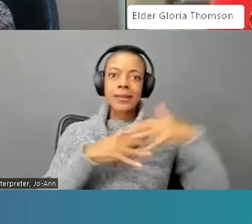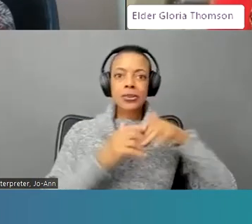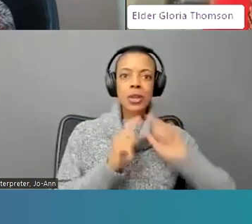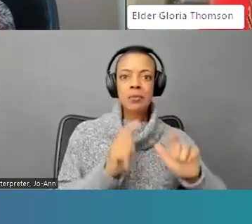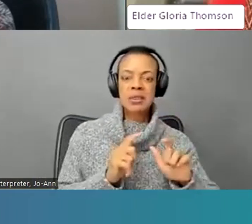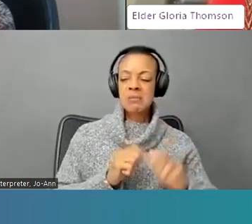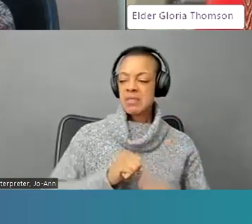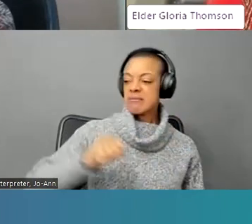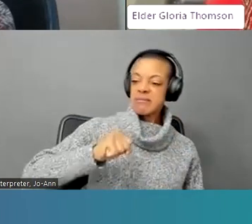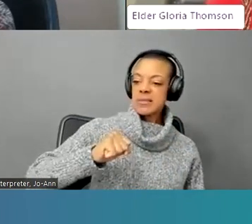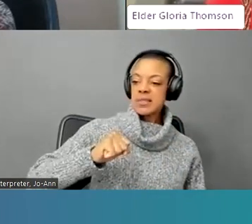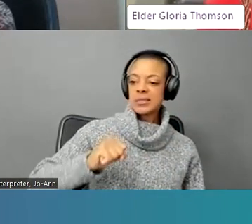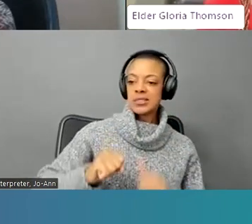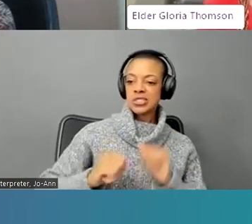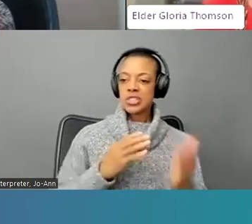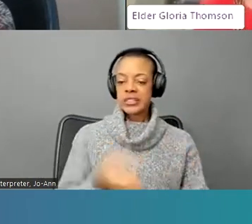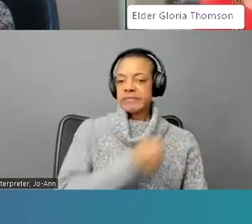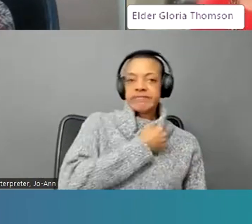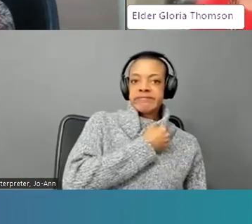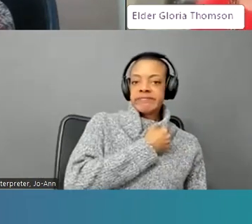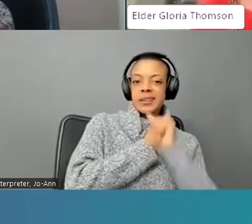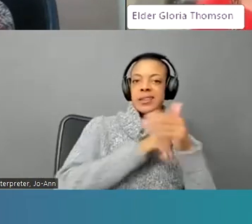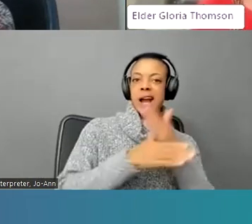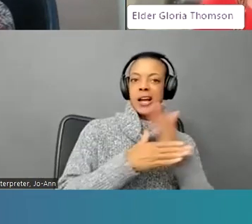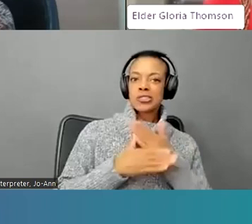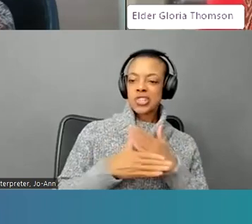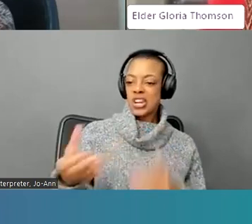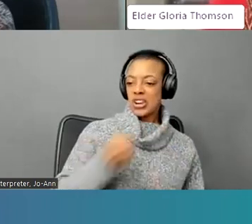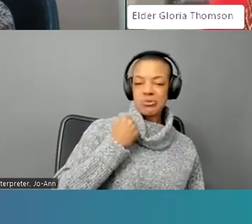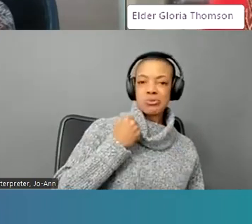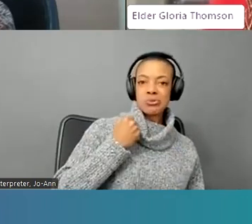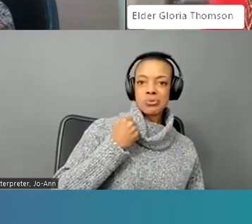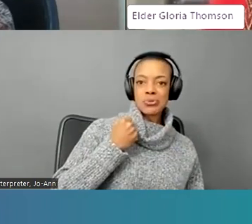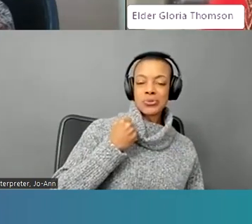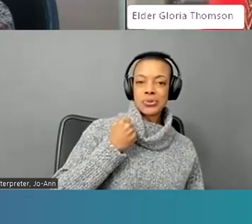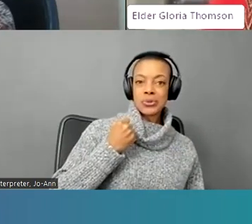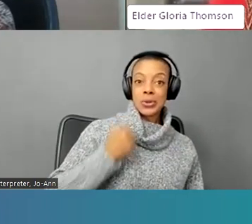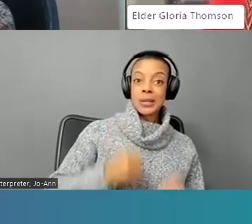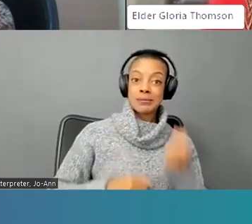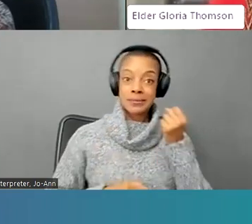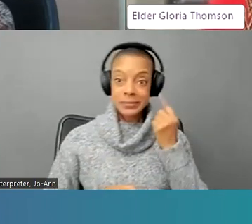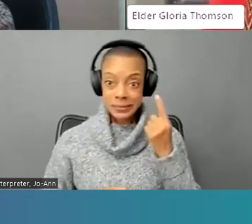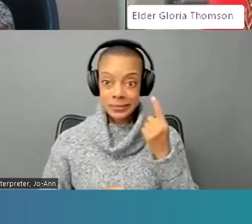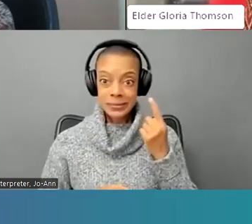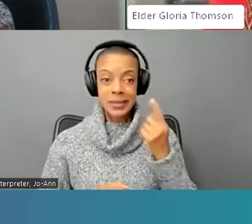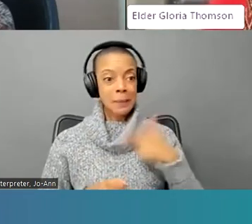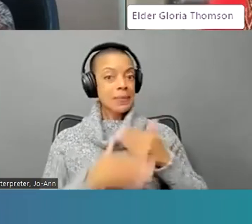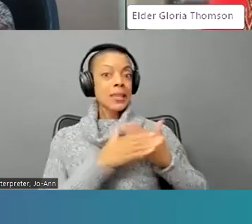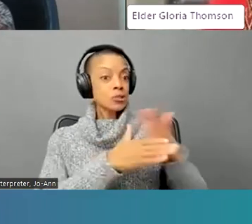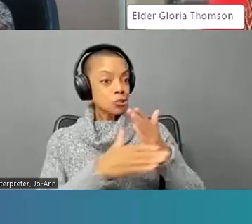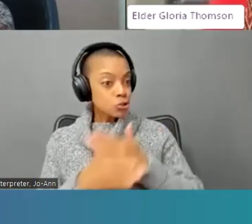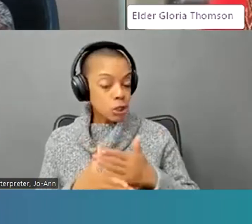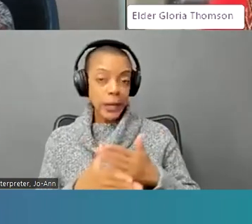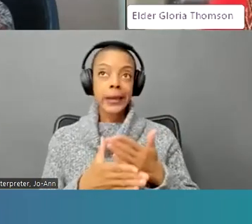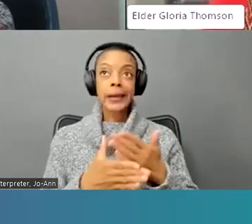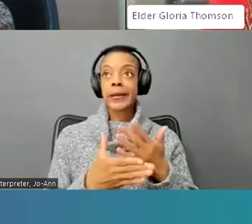kind of share my experience with them and make money off of that, like, no, that's